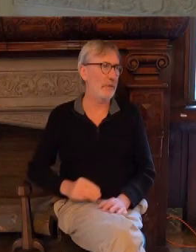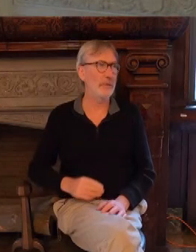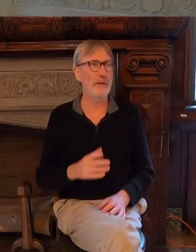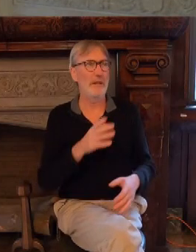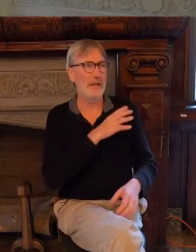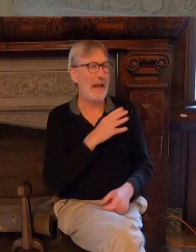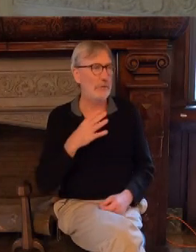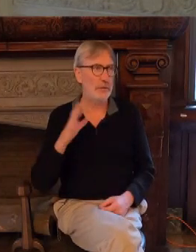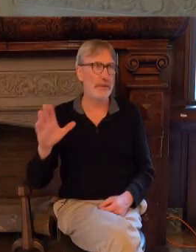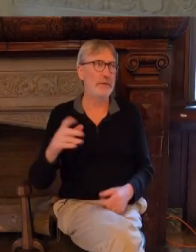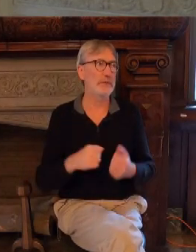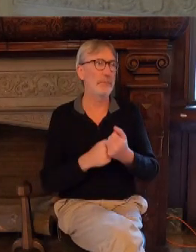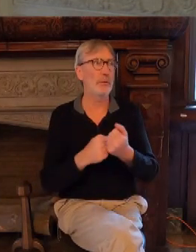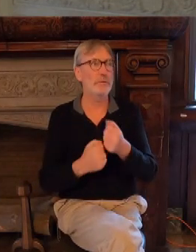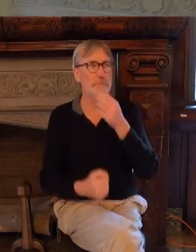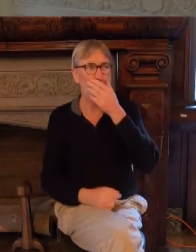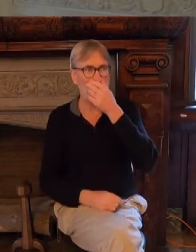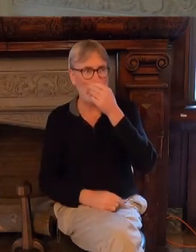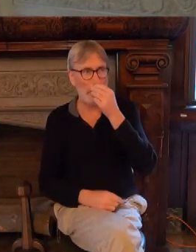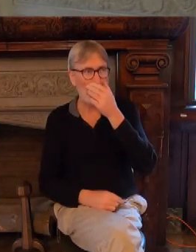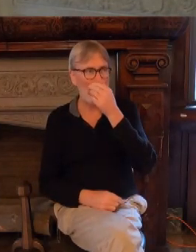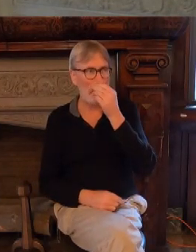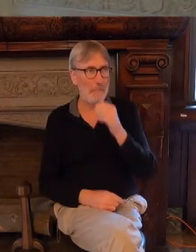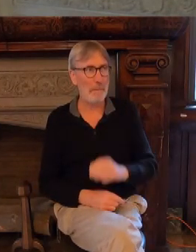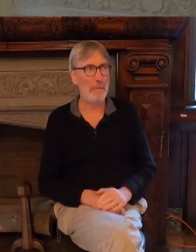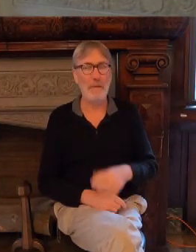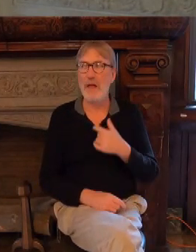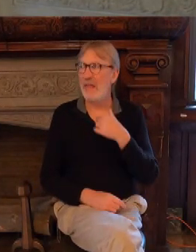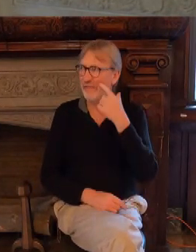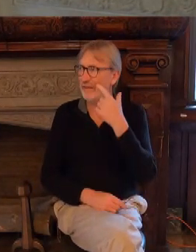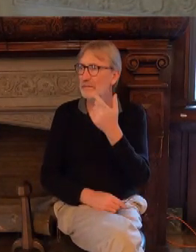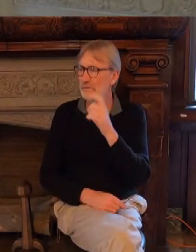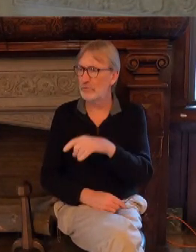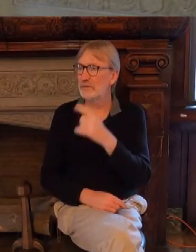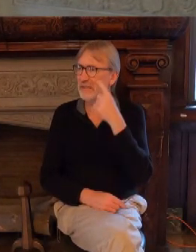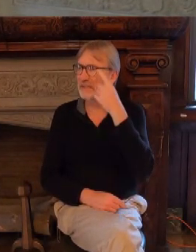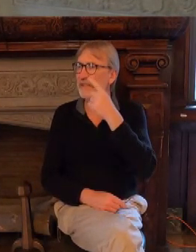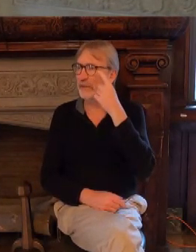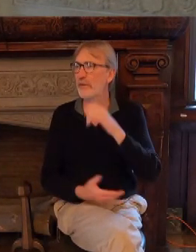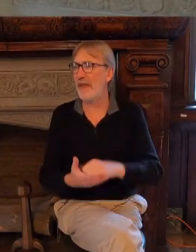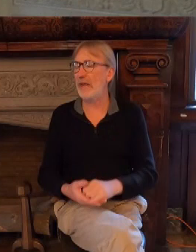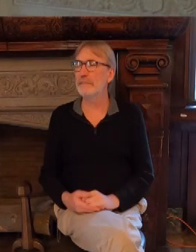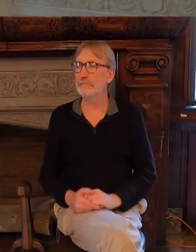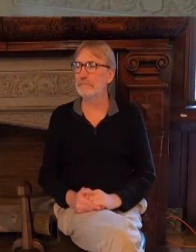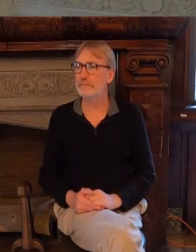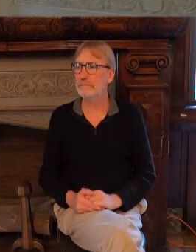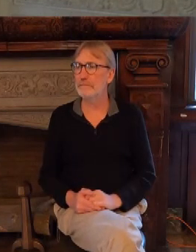Domi. Well, personally, I think it's something that should be at least considered.